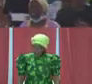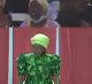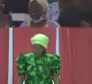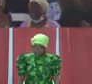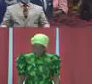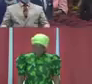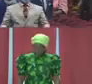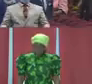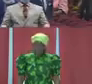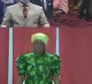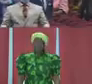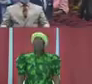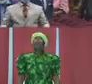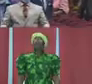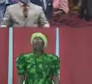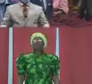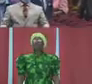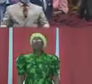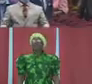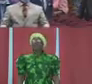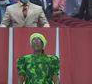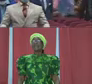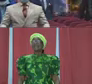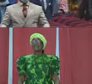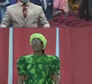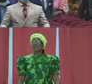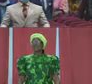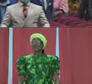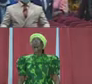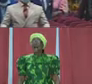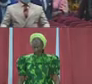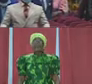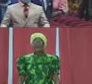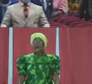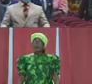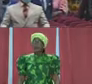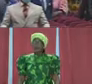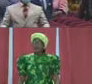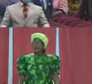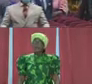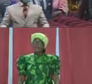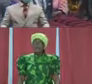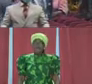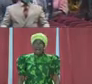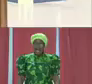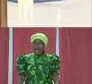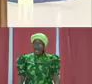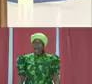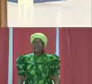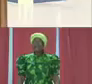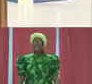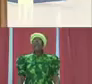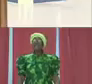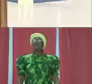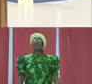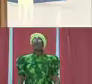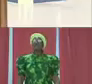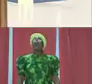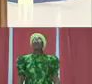Kerendre moko shite tendre ramaka shokoton de kere maka katon de kere moko shanda.